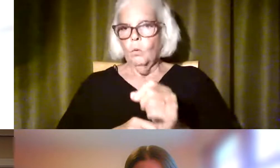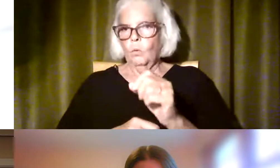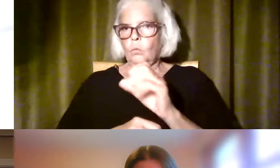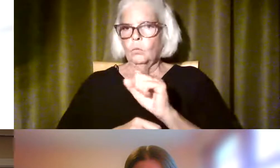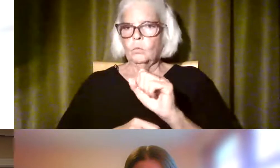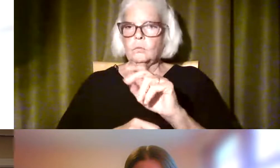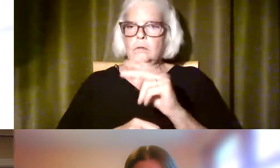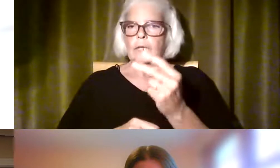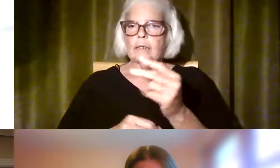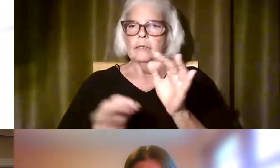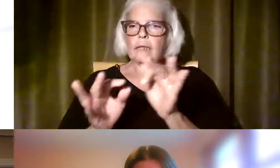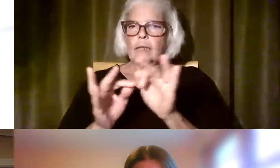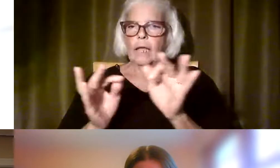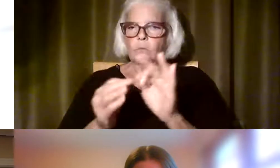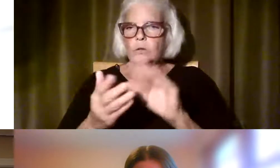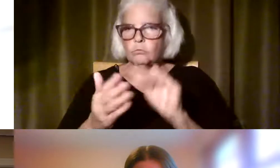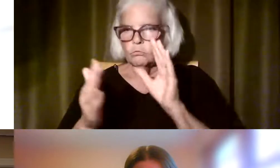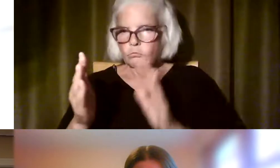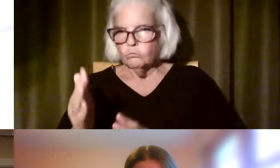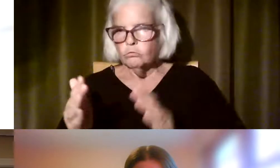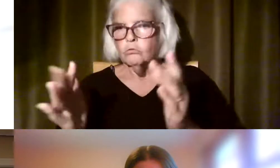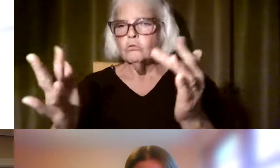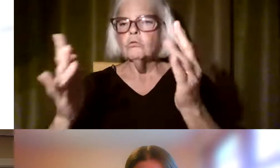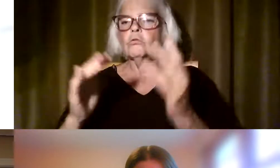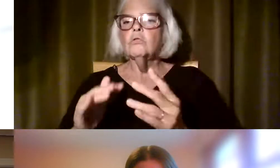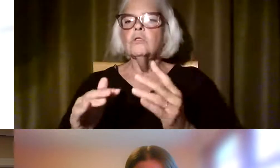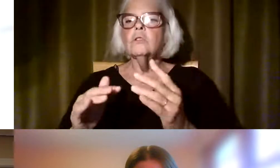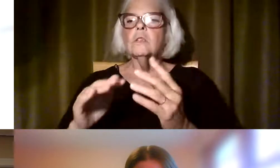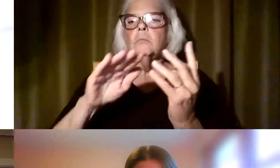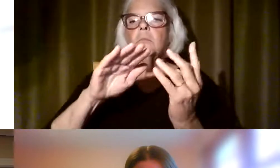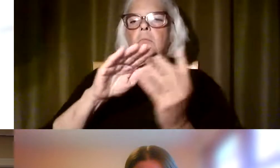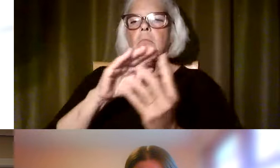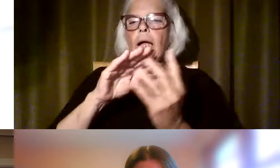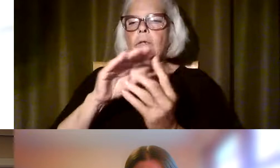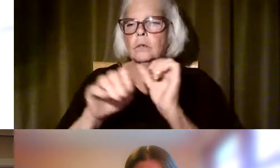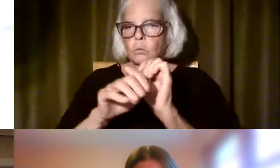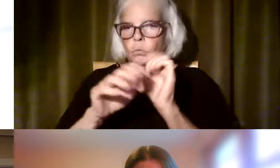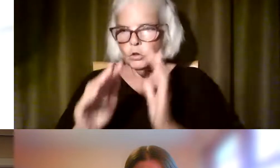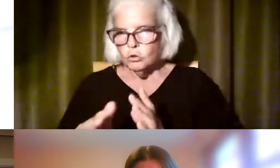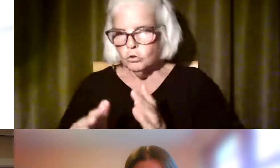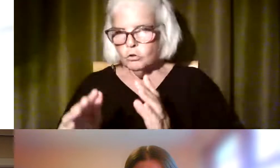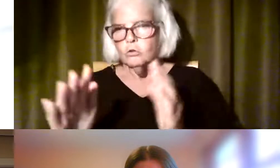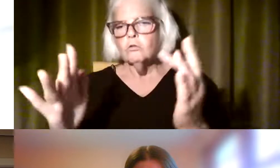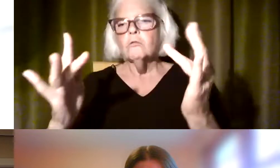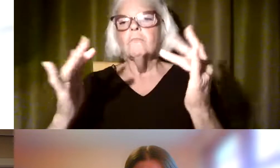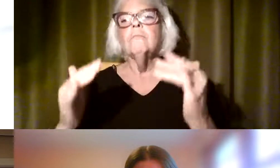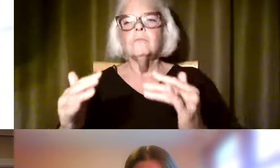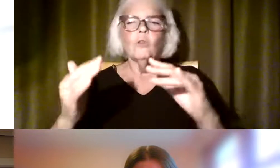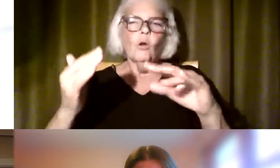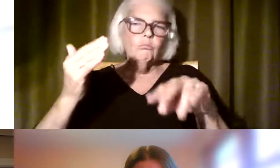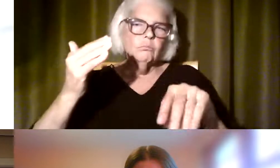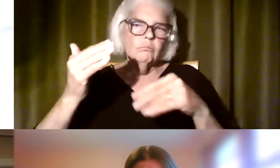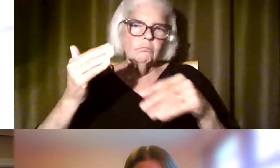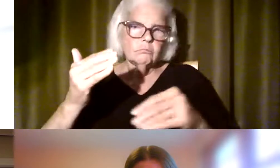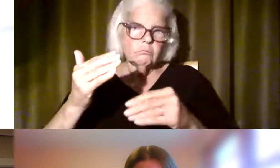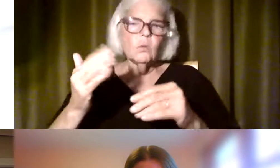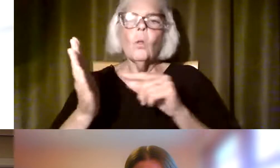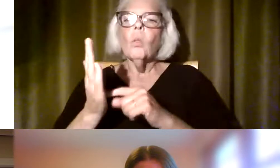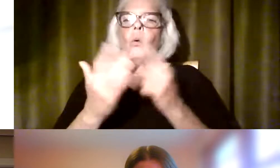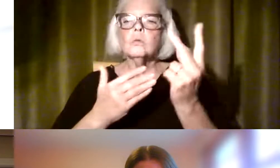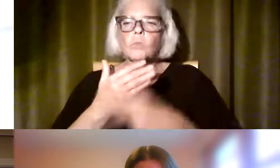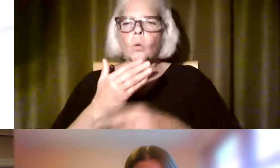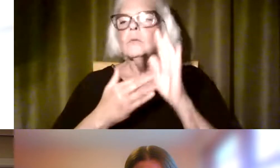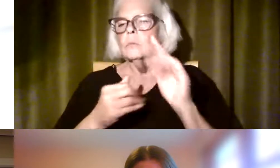couple of grants that will be continuing through this year, 2022.